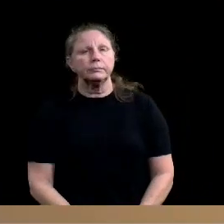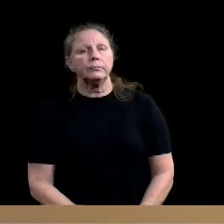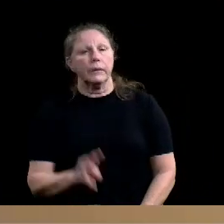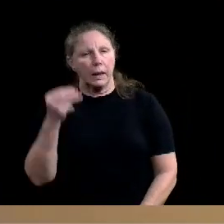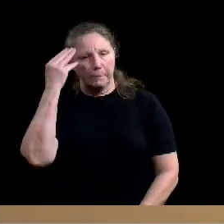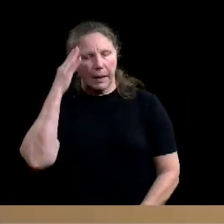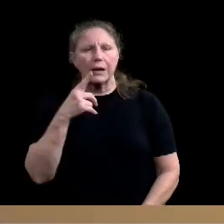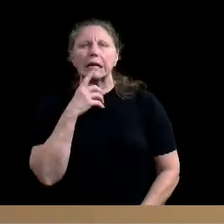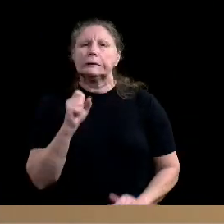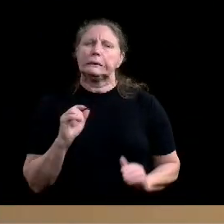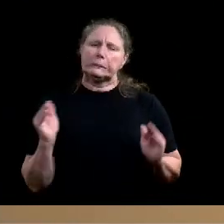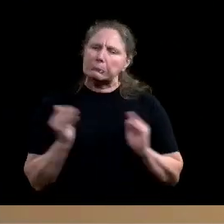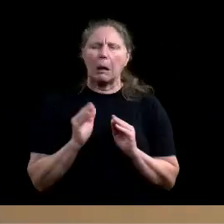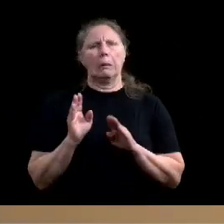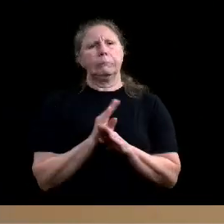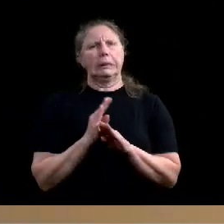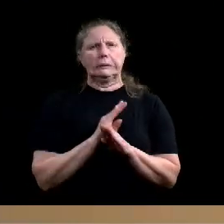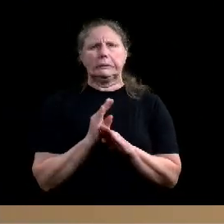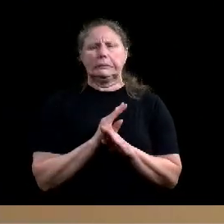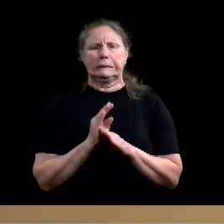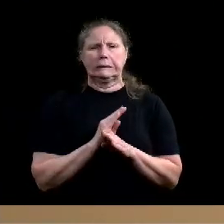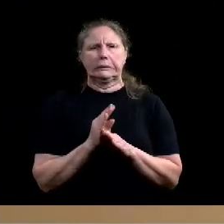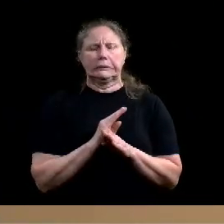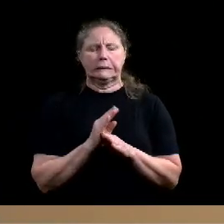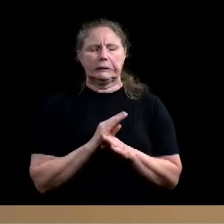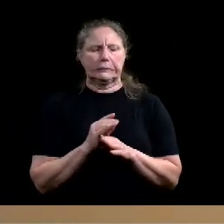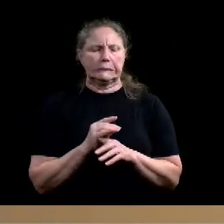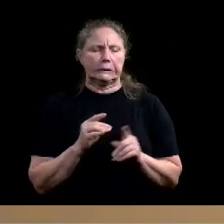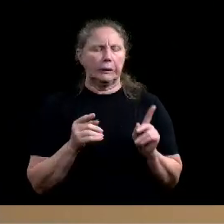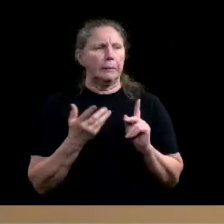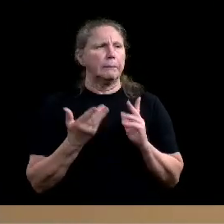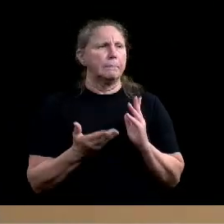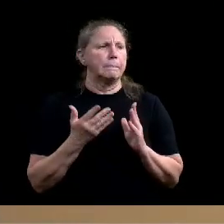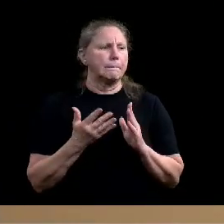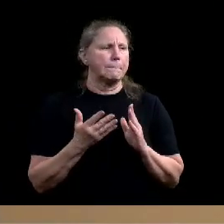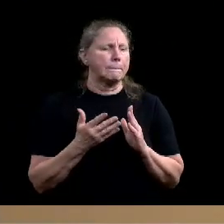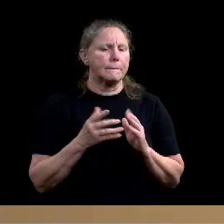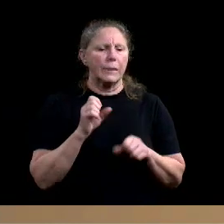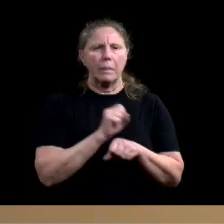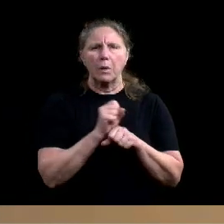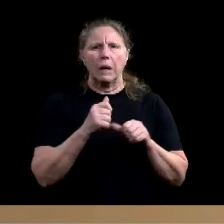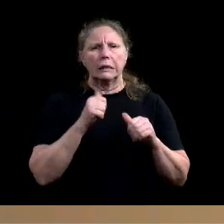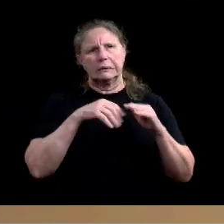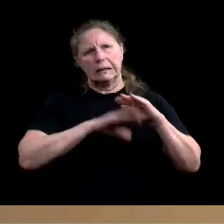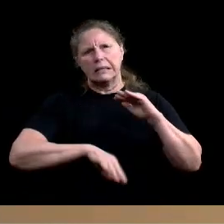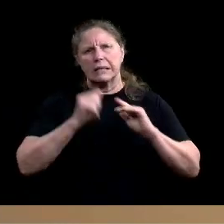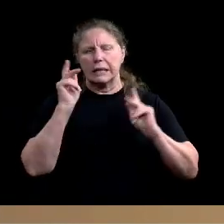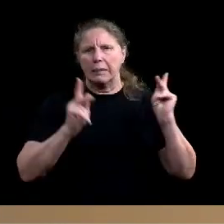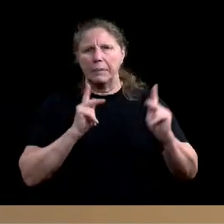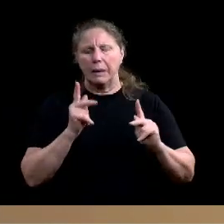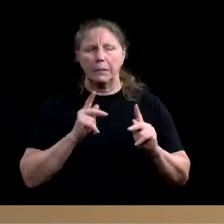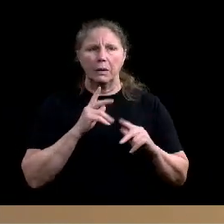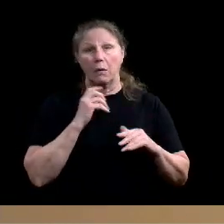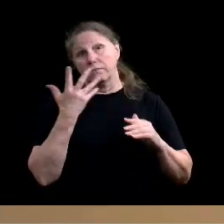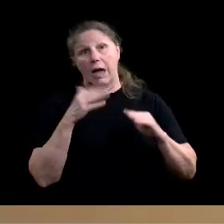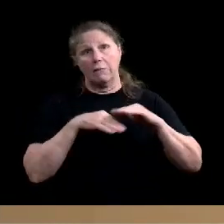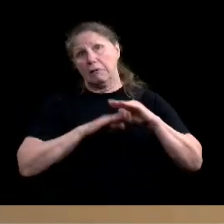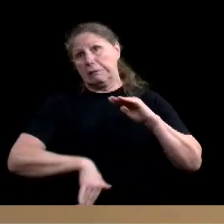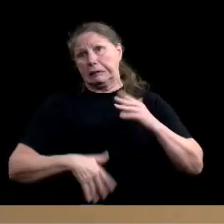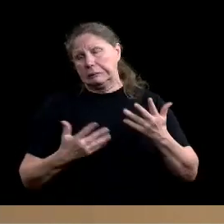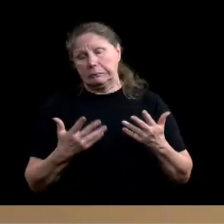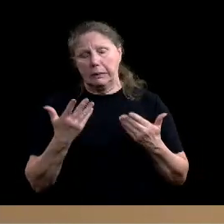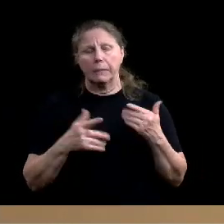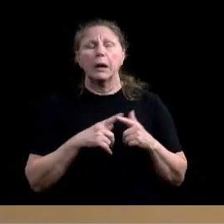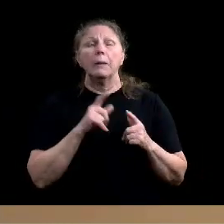here, probably employees of 10 or fewer, maybe even 5 or fewer. But the details of that are still being examined, and